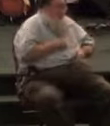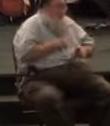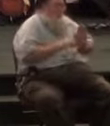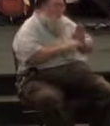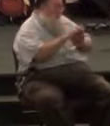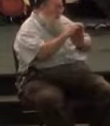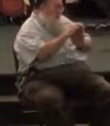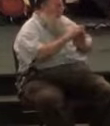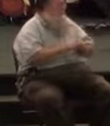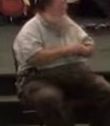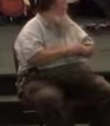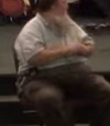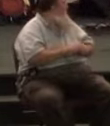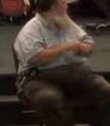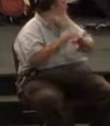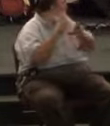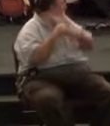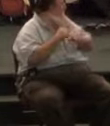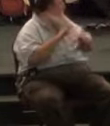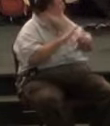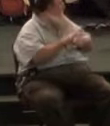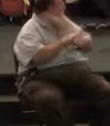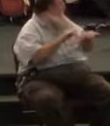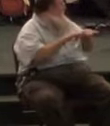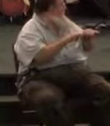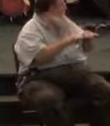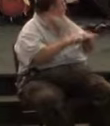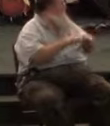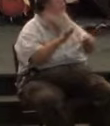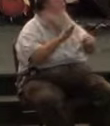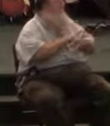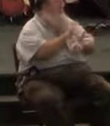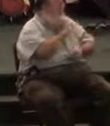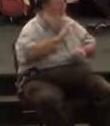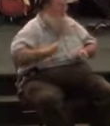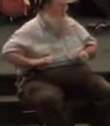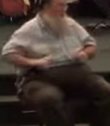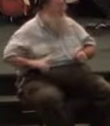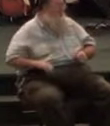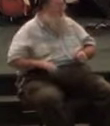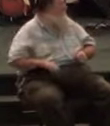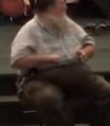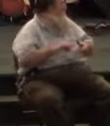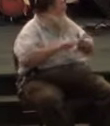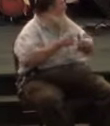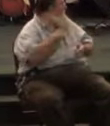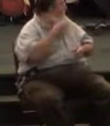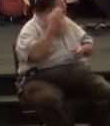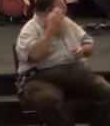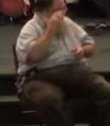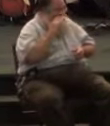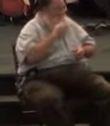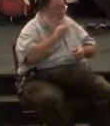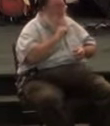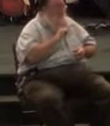gals, attaining to the whole measure of the fullness of Christ. Then we will no longer